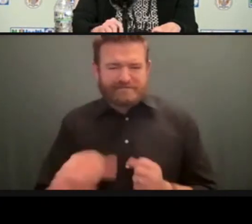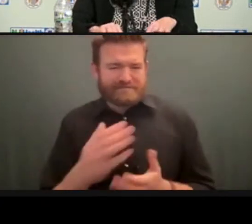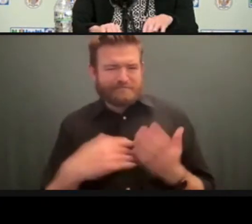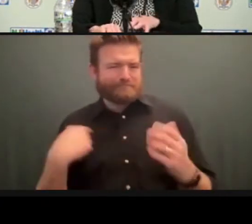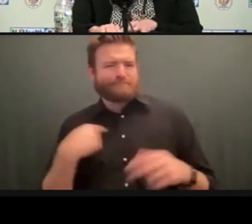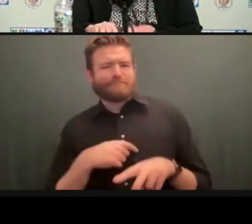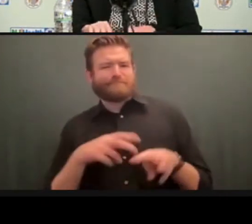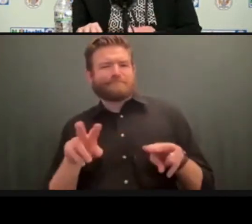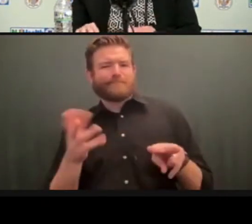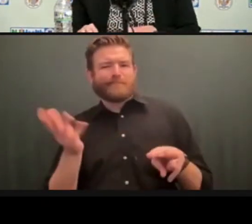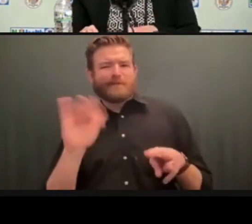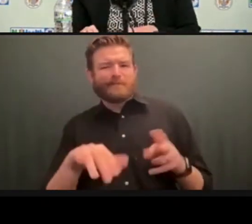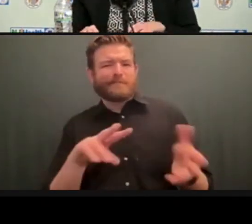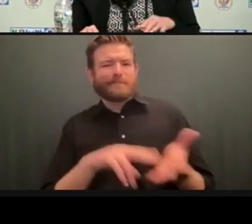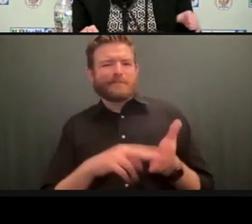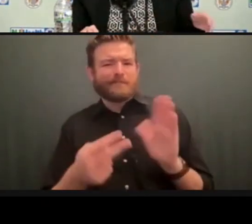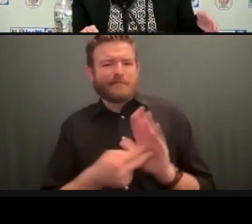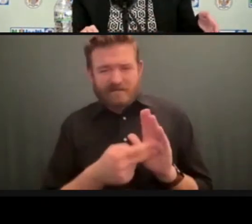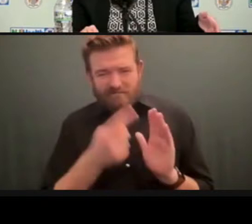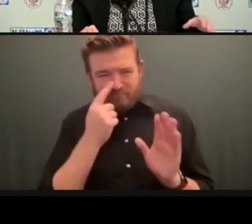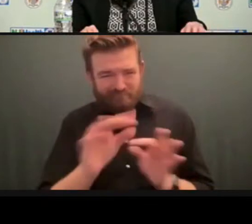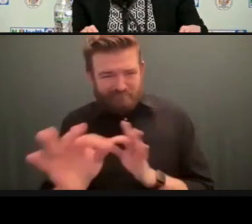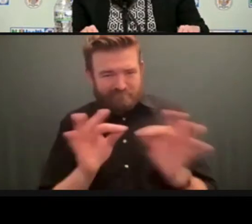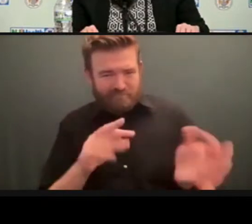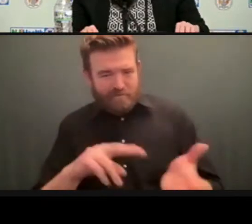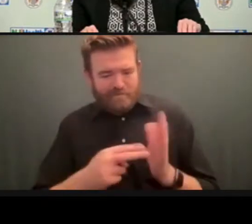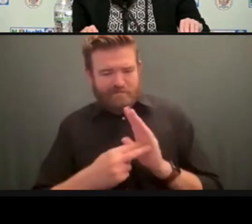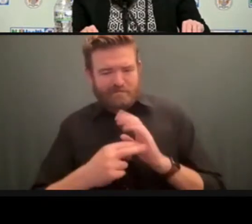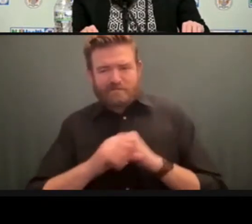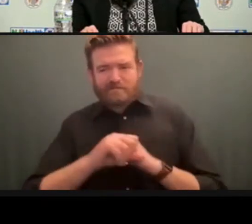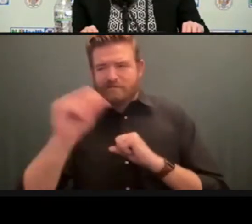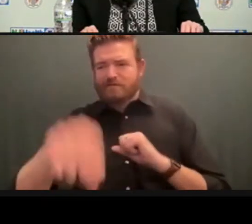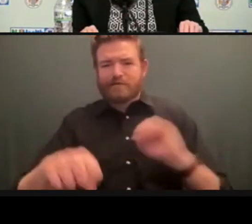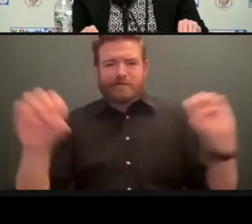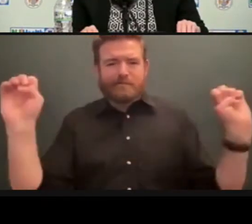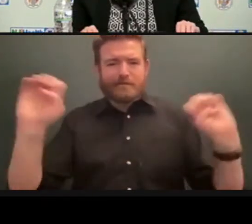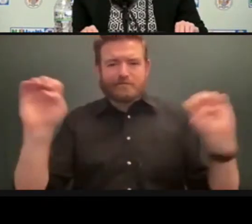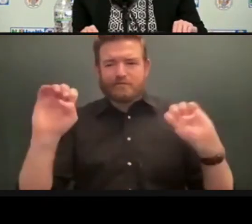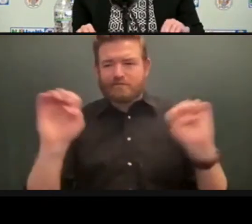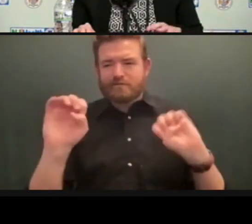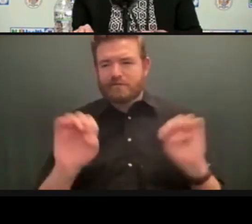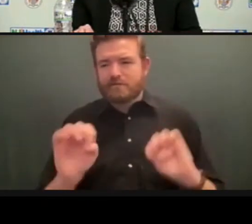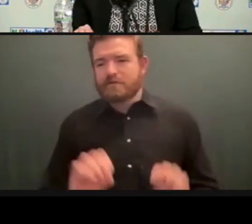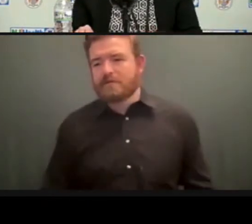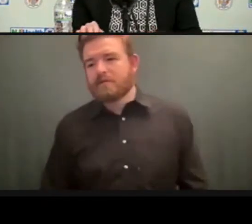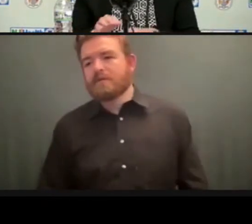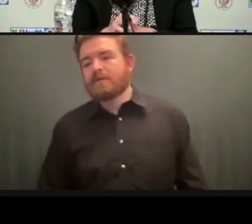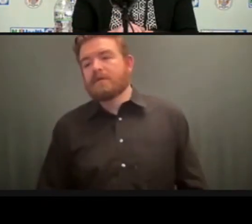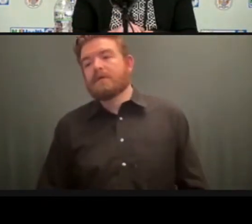mean for the common, or I shouldn't say common, but for the everyday New Jerseyan?